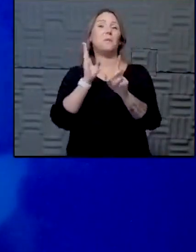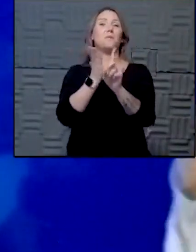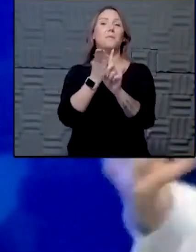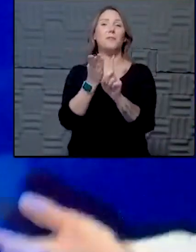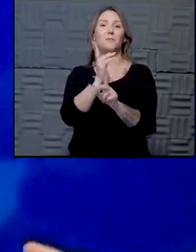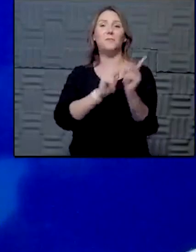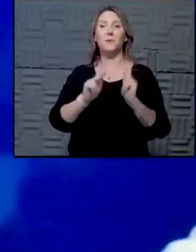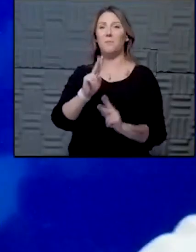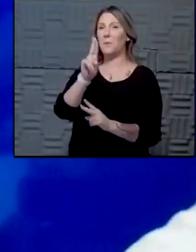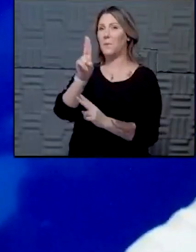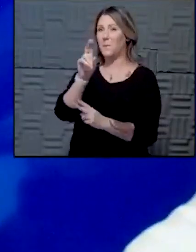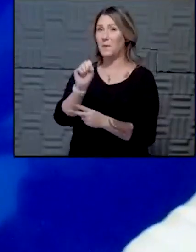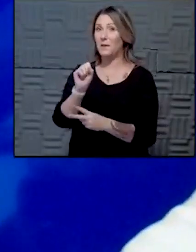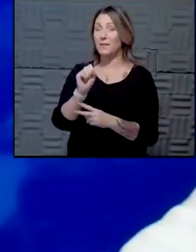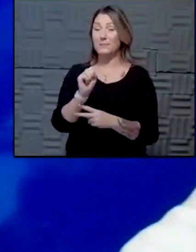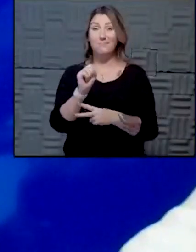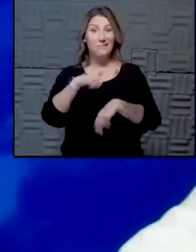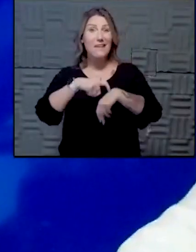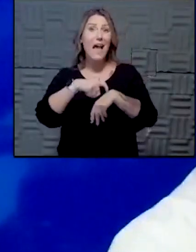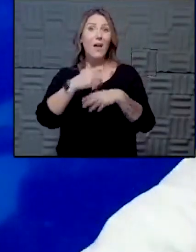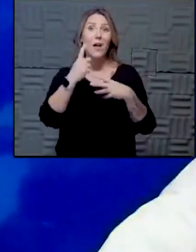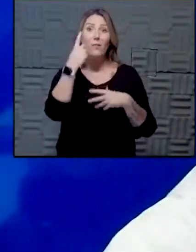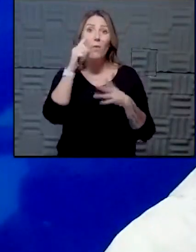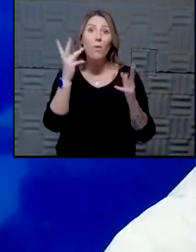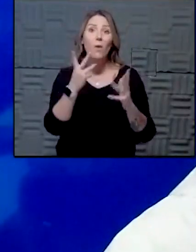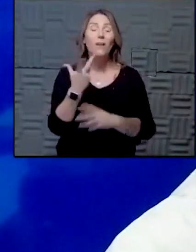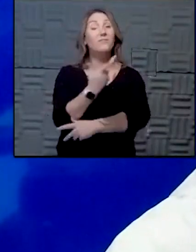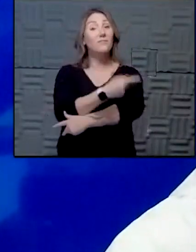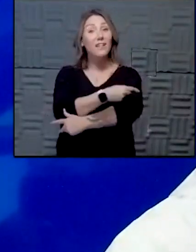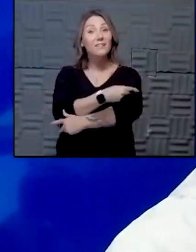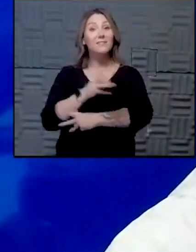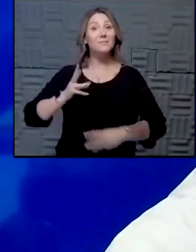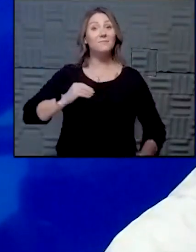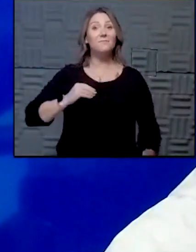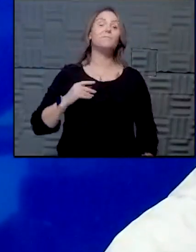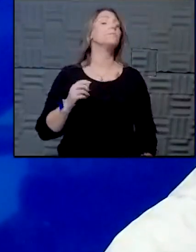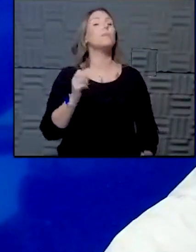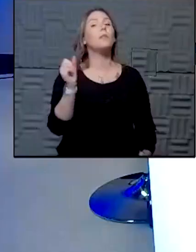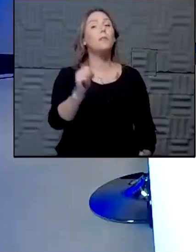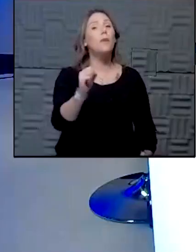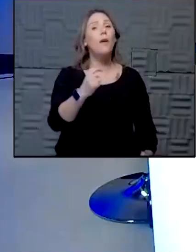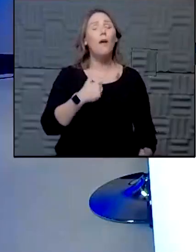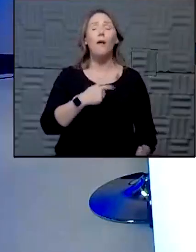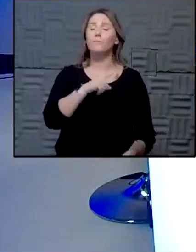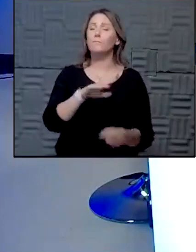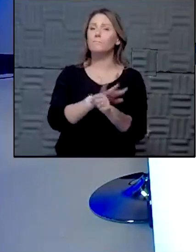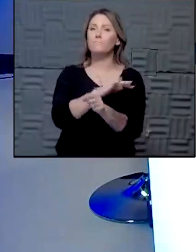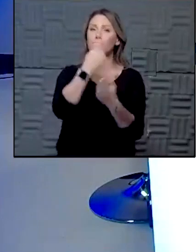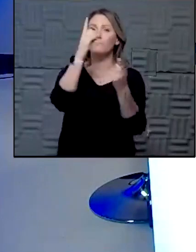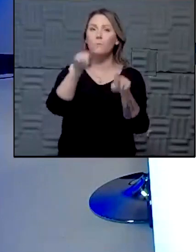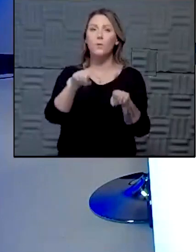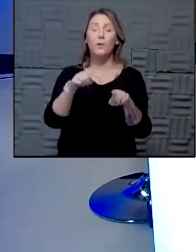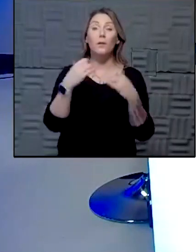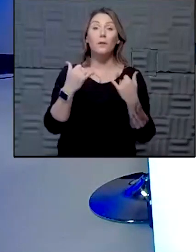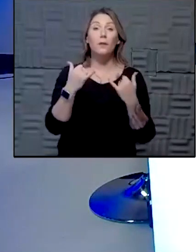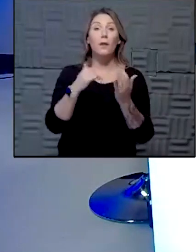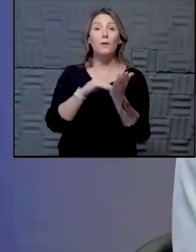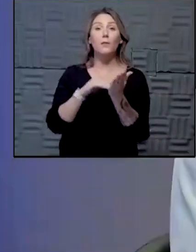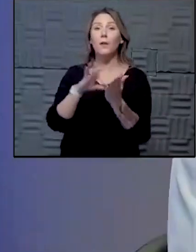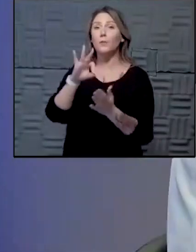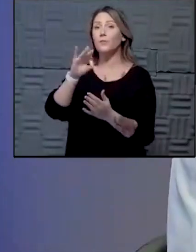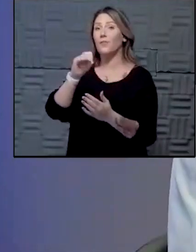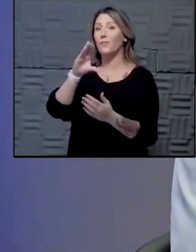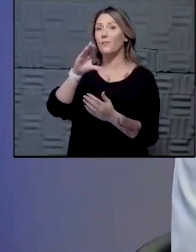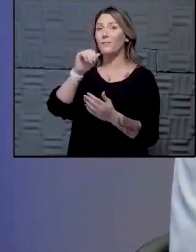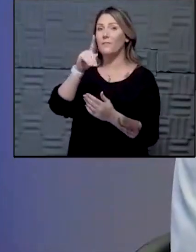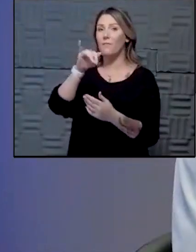U.S. that really it is time to be vaccinated. What do you think? Yeah, I mean, I would totally agree. And now with Dr. Fauci coming out and saying,